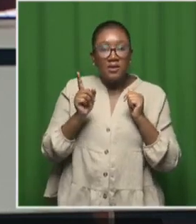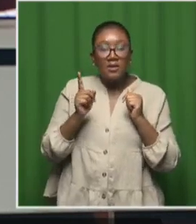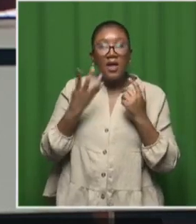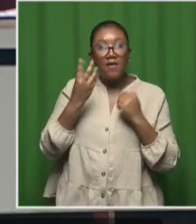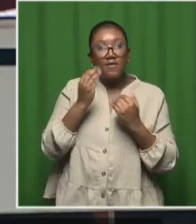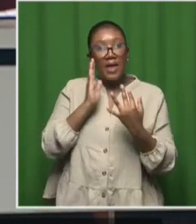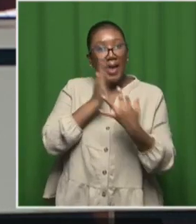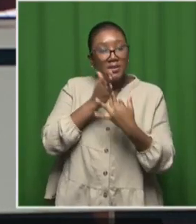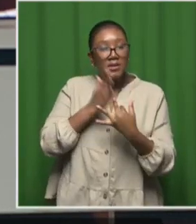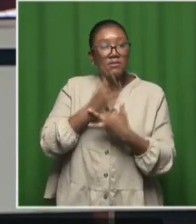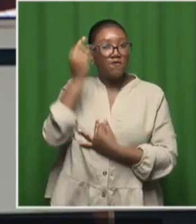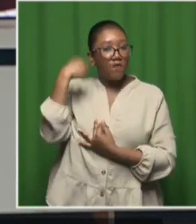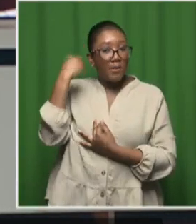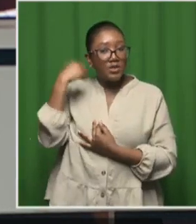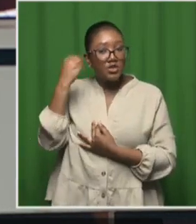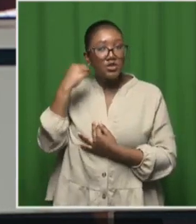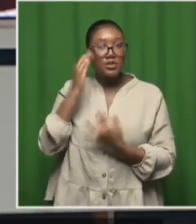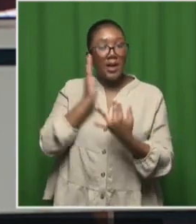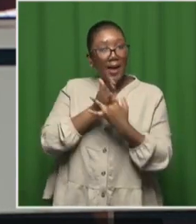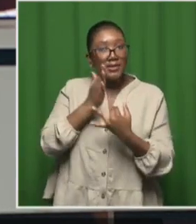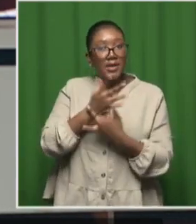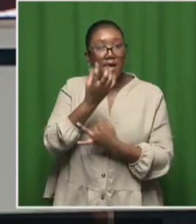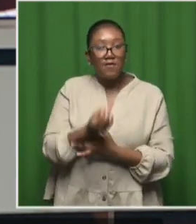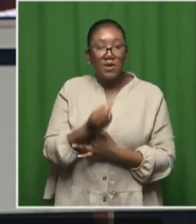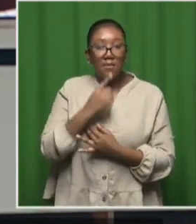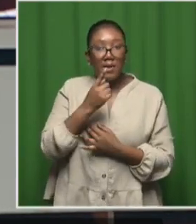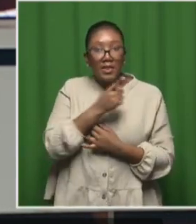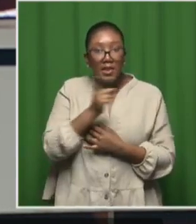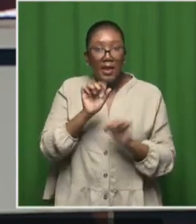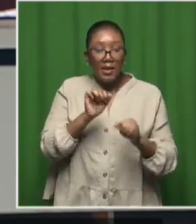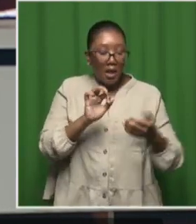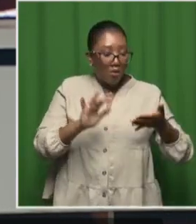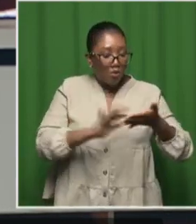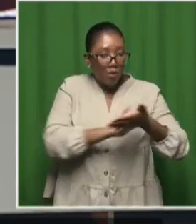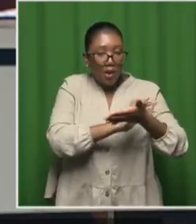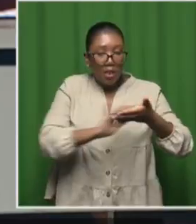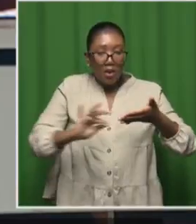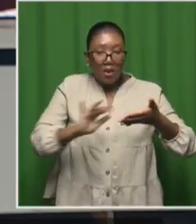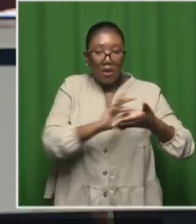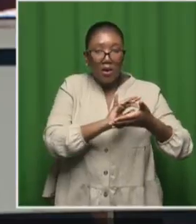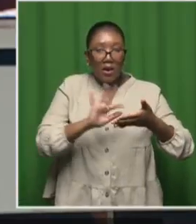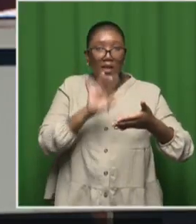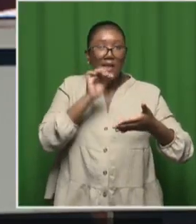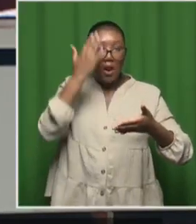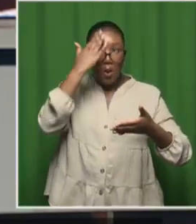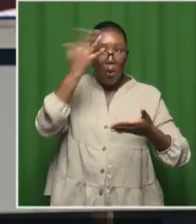access to the information. Yes. They can tell you where and what sections of the night